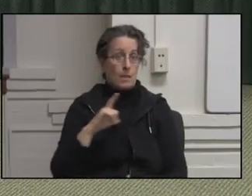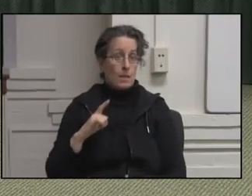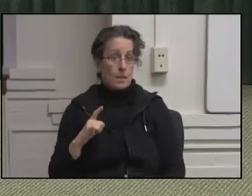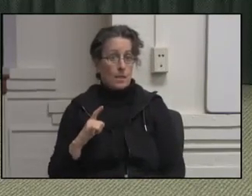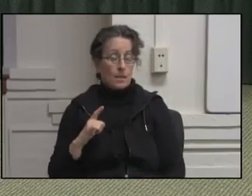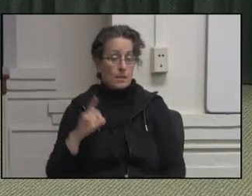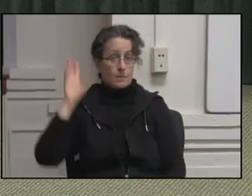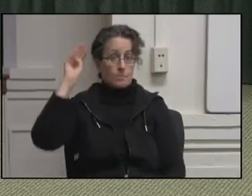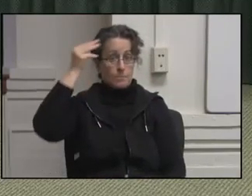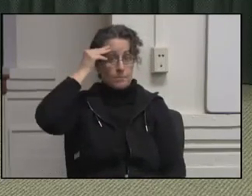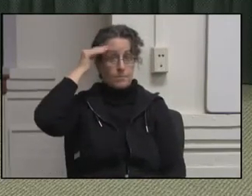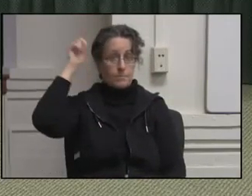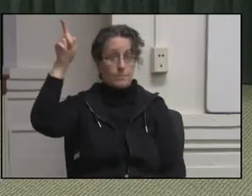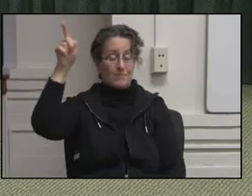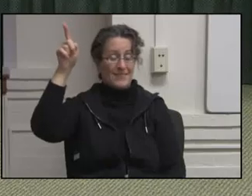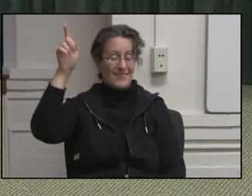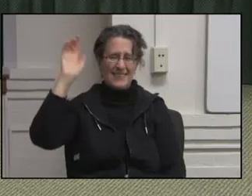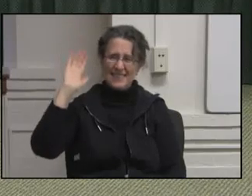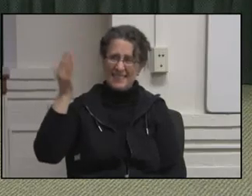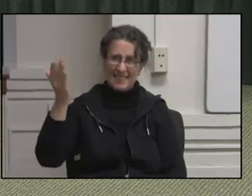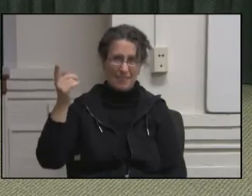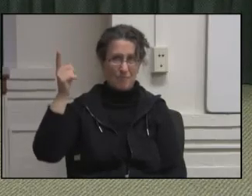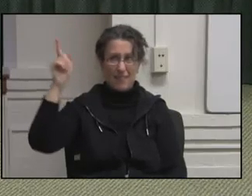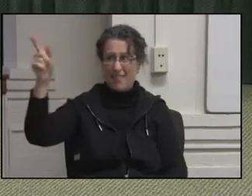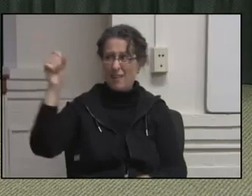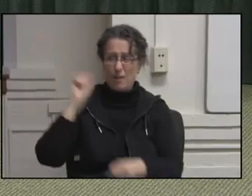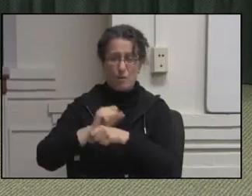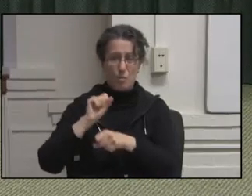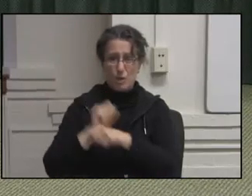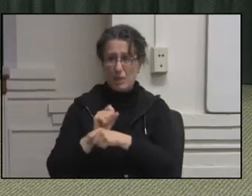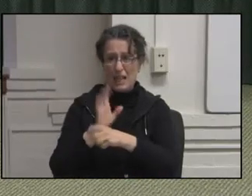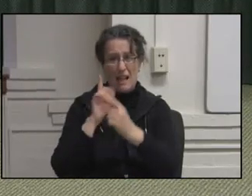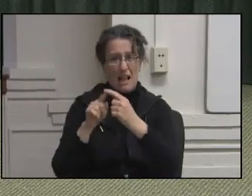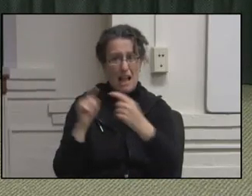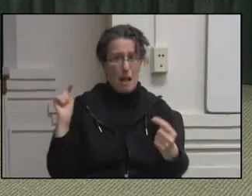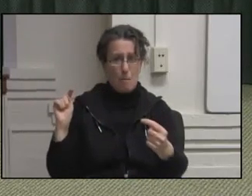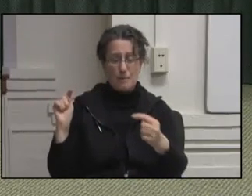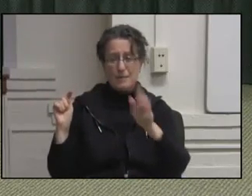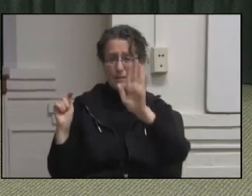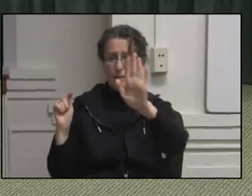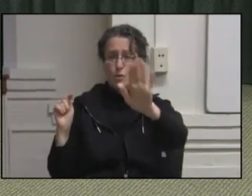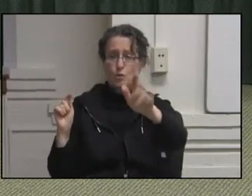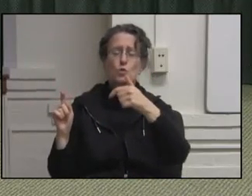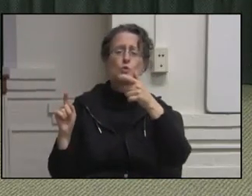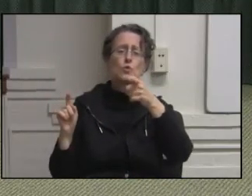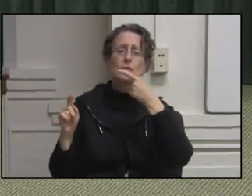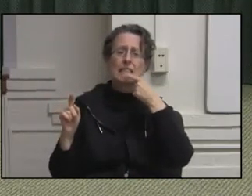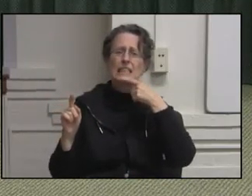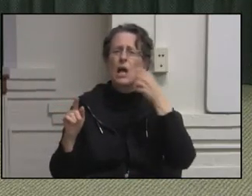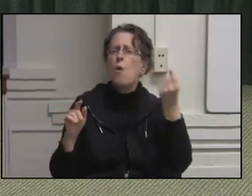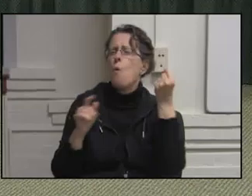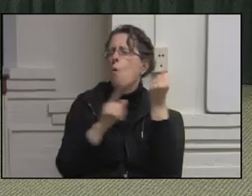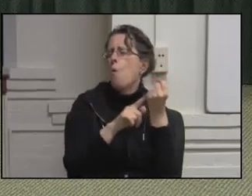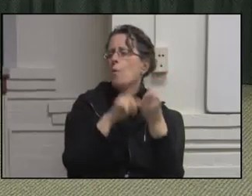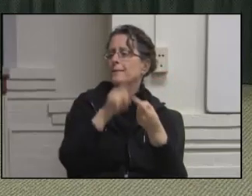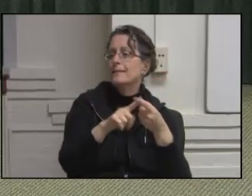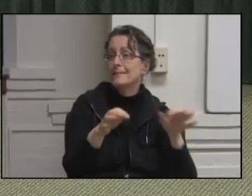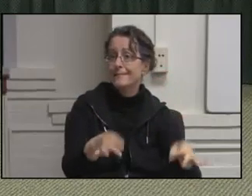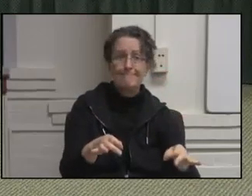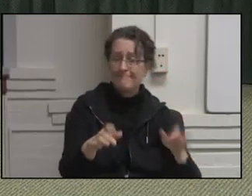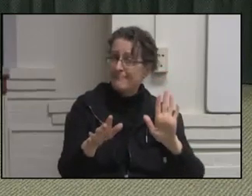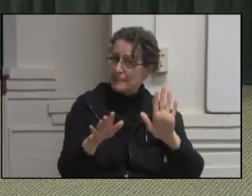kind of works against what you just said, not necessarily, but about saving it all until we make that decision. But the legislature